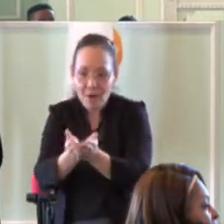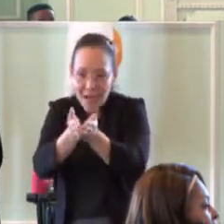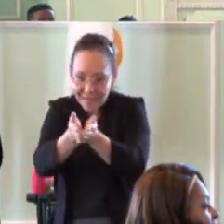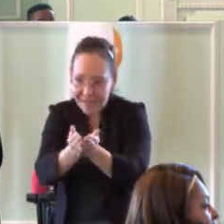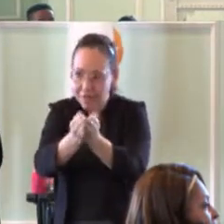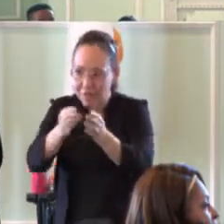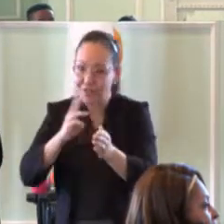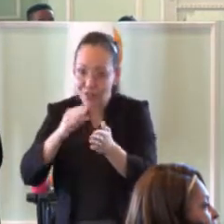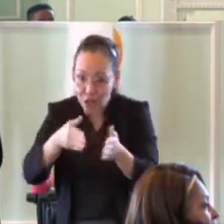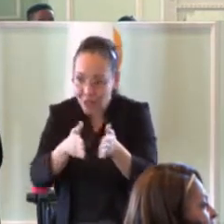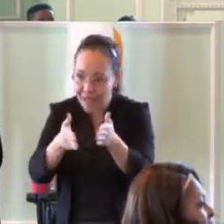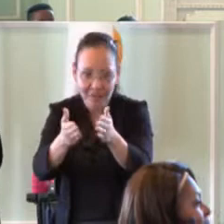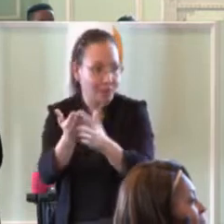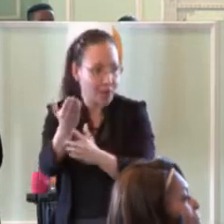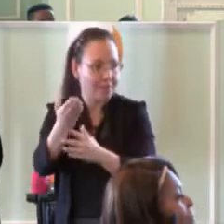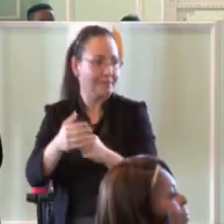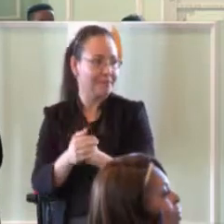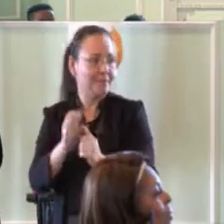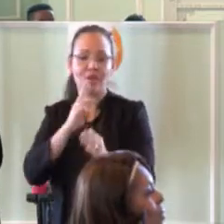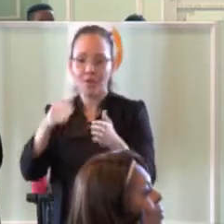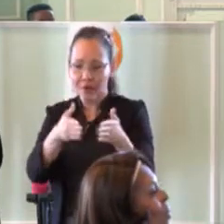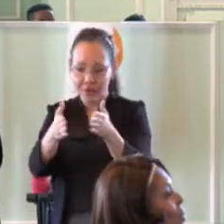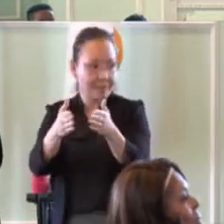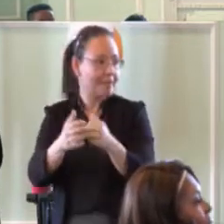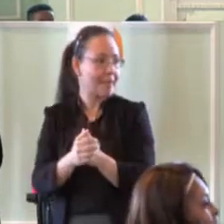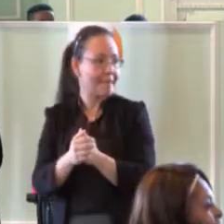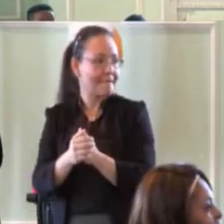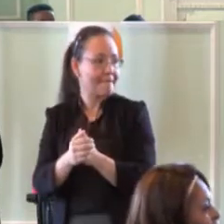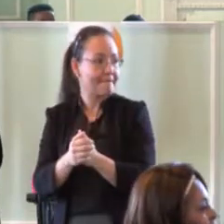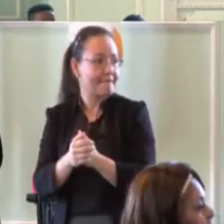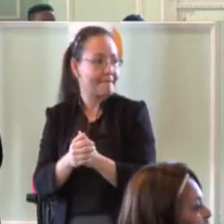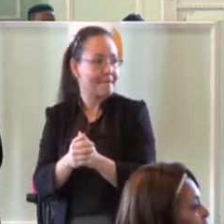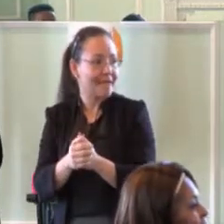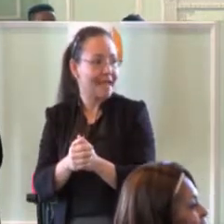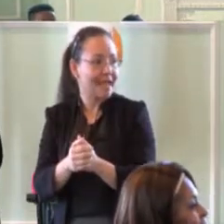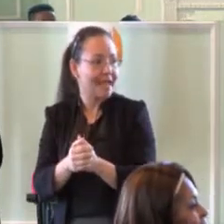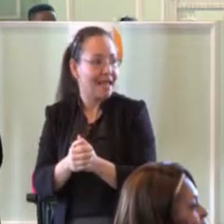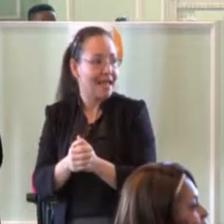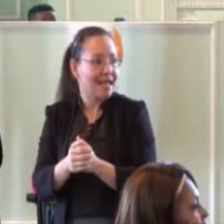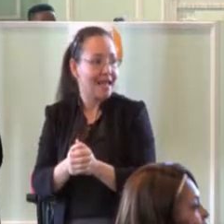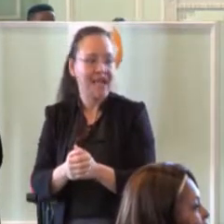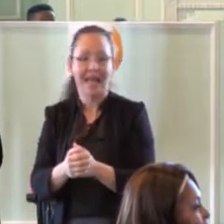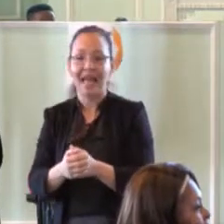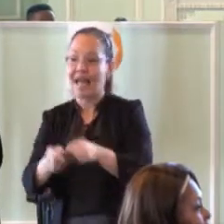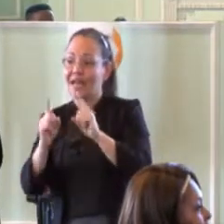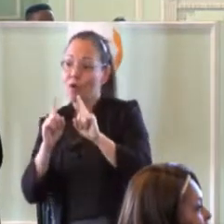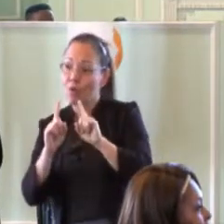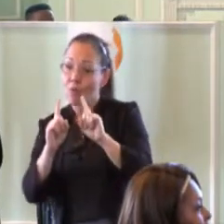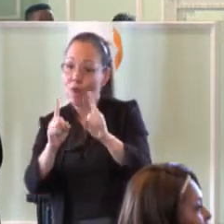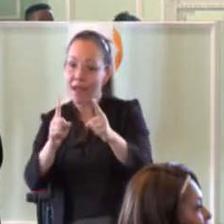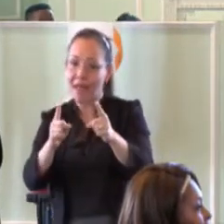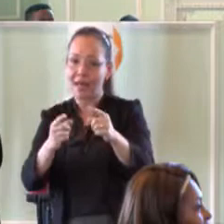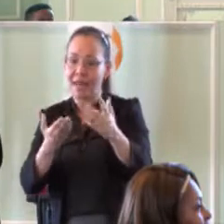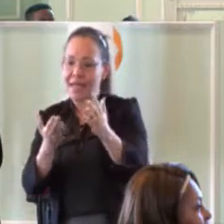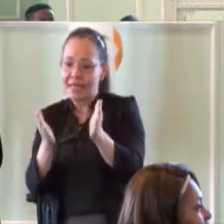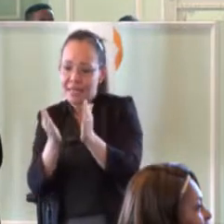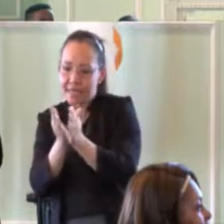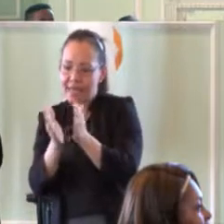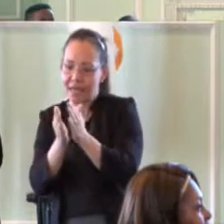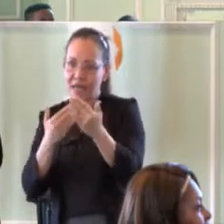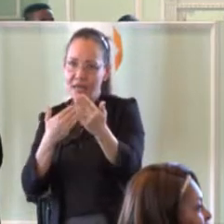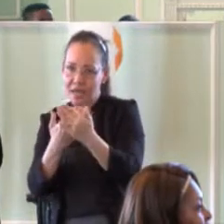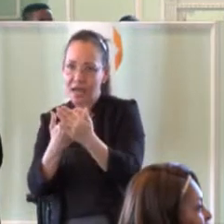Okay. All right. And guess what happened? It floated by where the princess always came in the